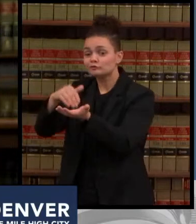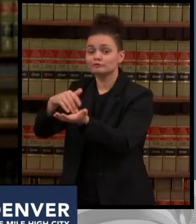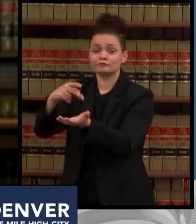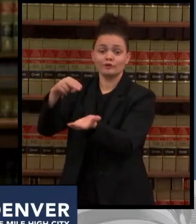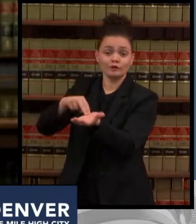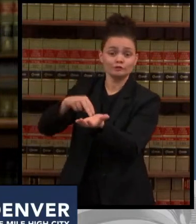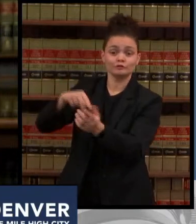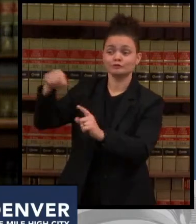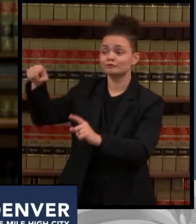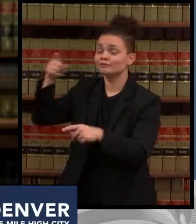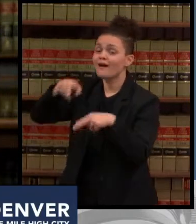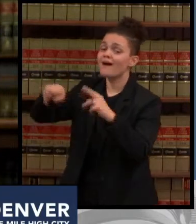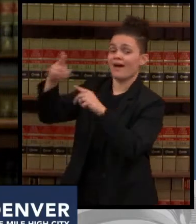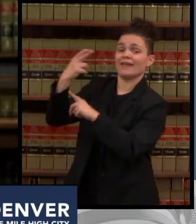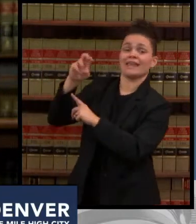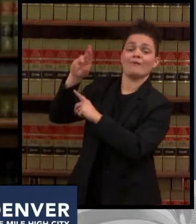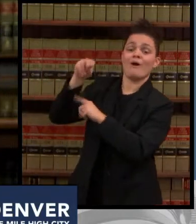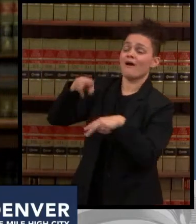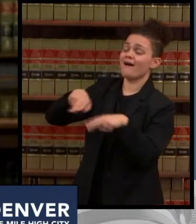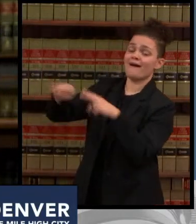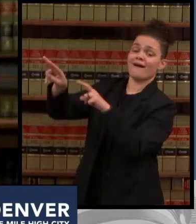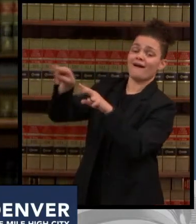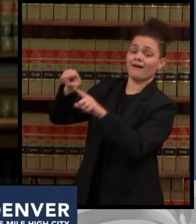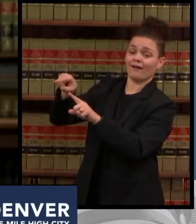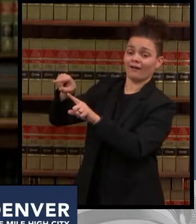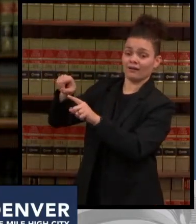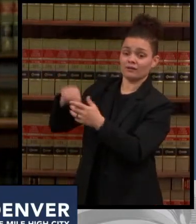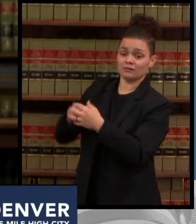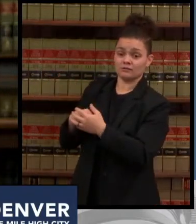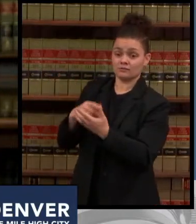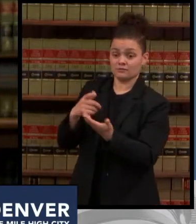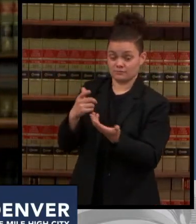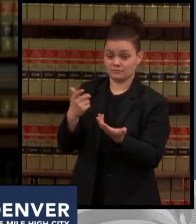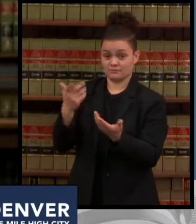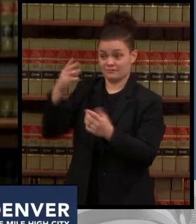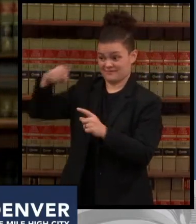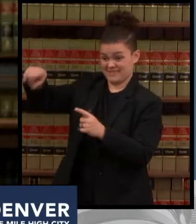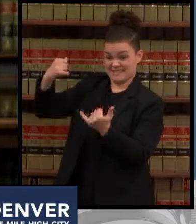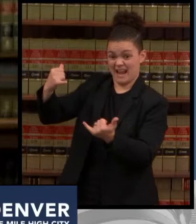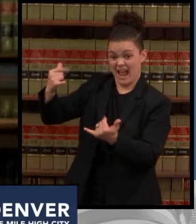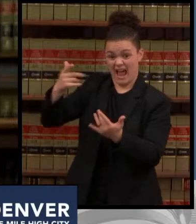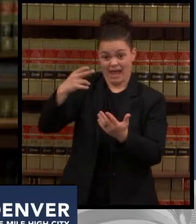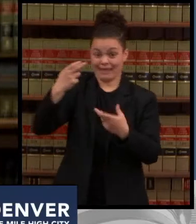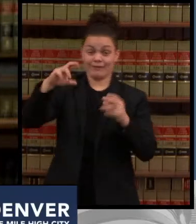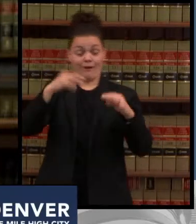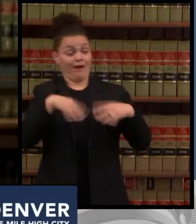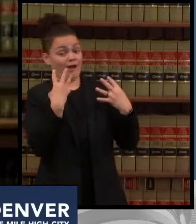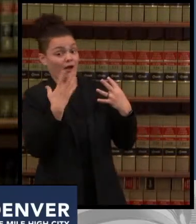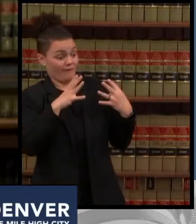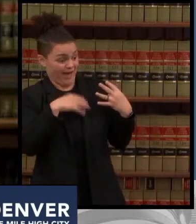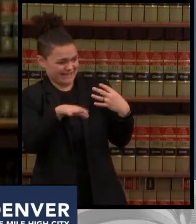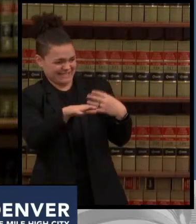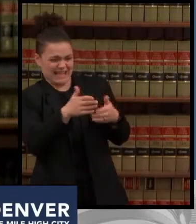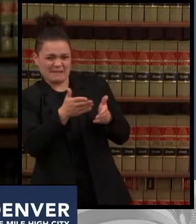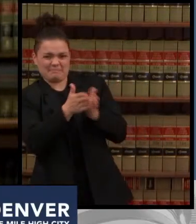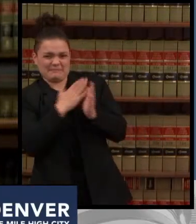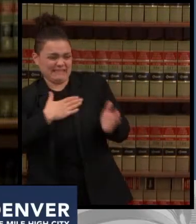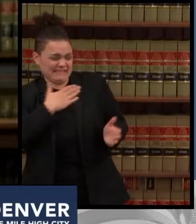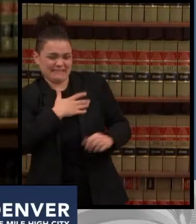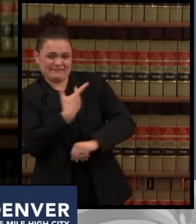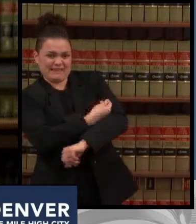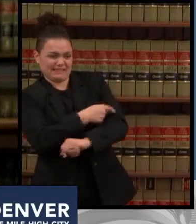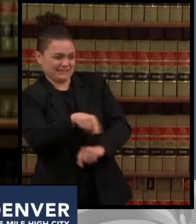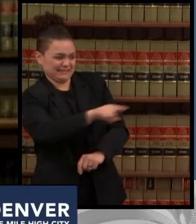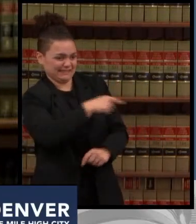year, are standing here asking for your help to get through what we're facing. We can't do this by ourselves, and we